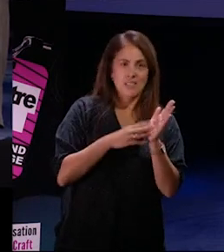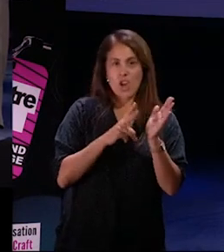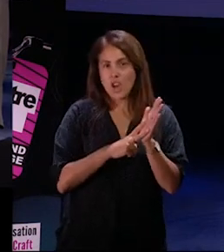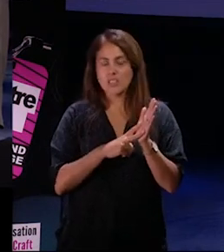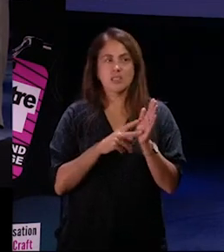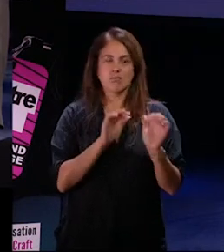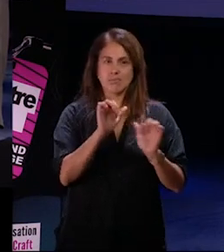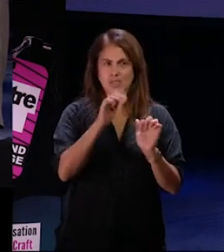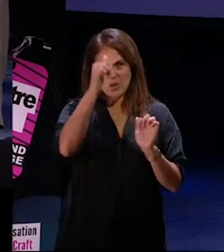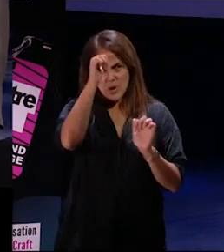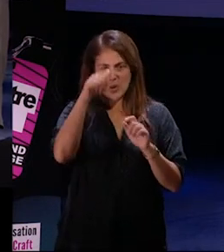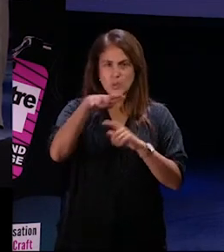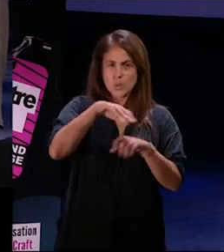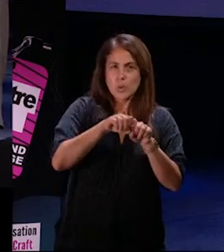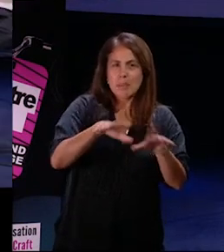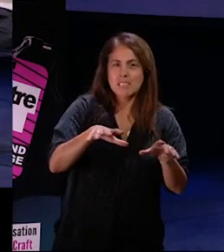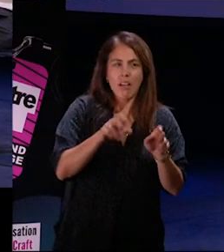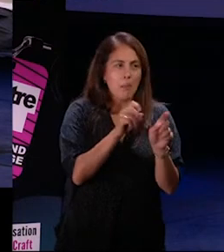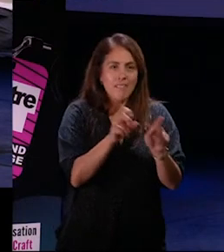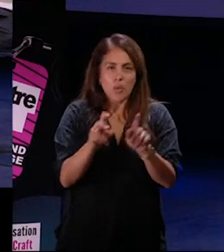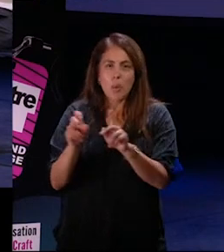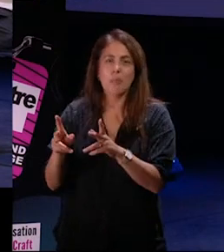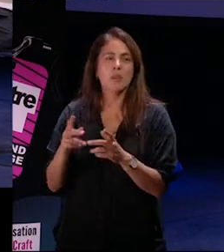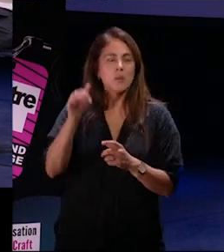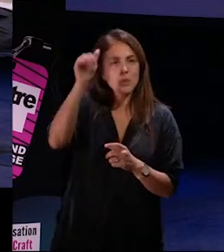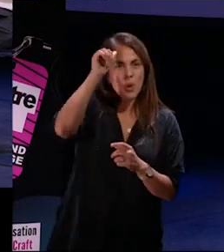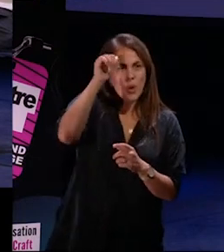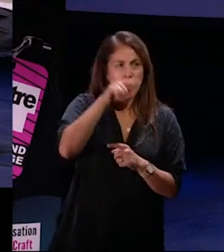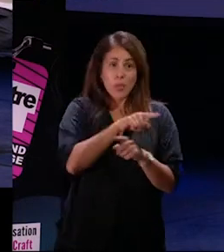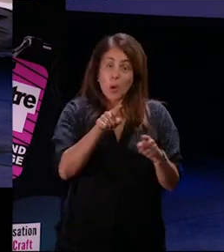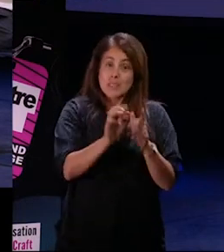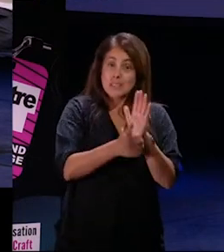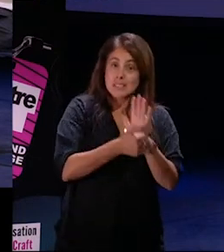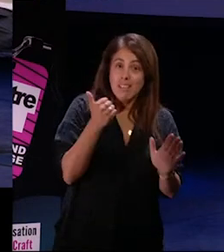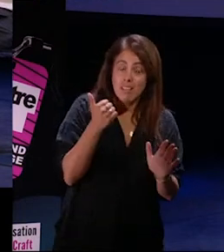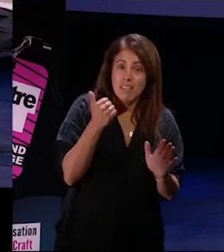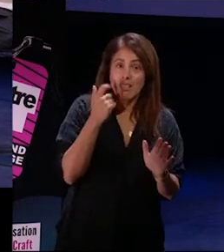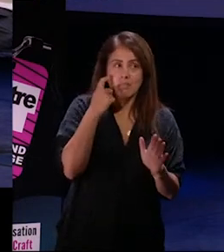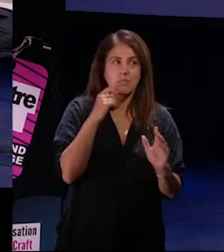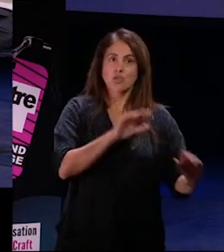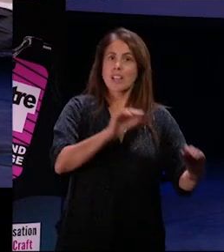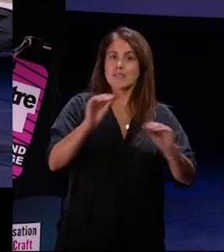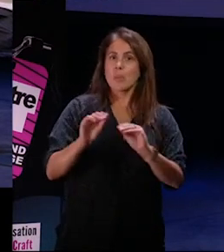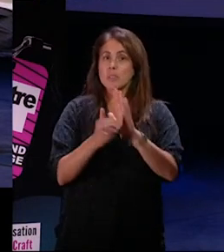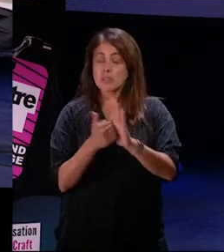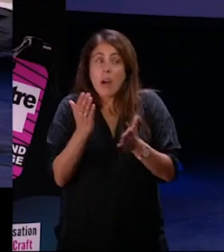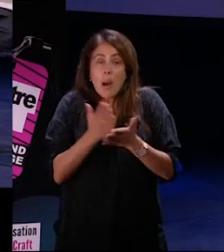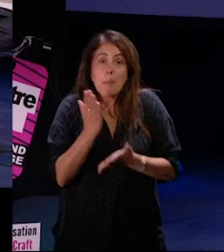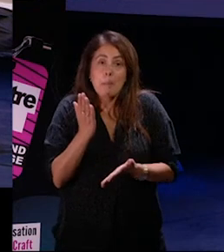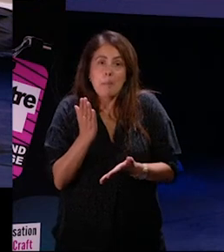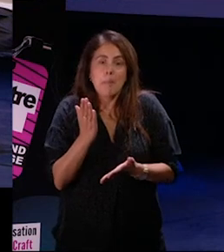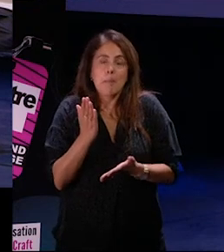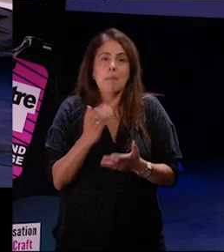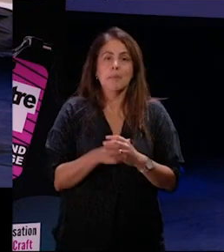know, all these social media platforms. The skills that you have in that, you might think they're not transferable, but they are transferable if you